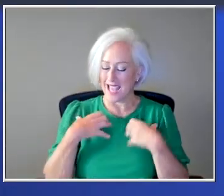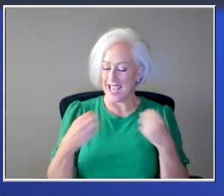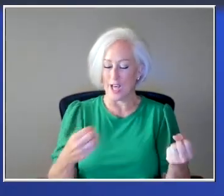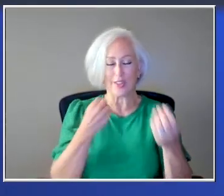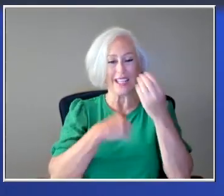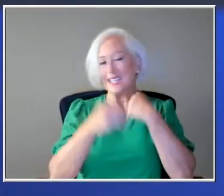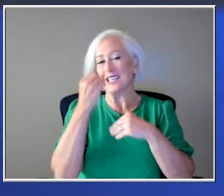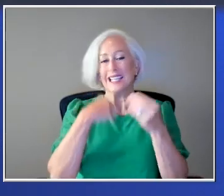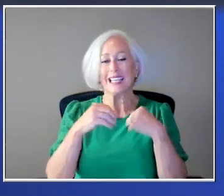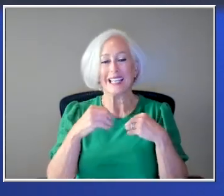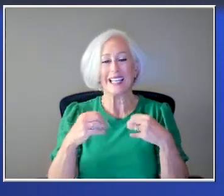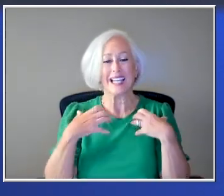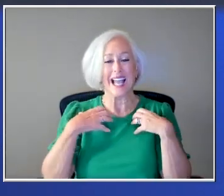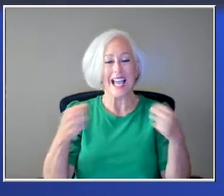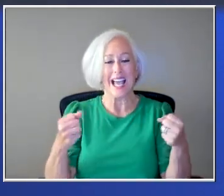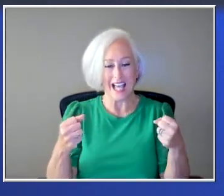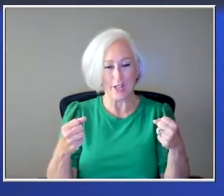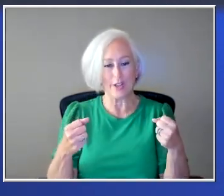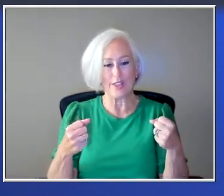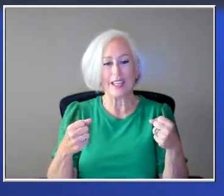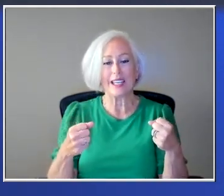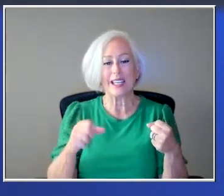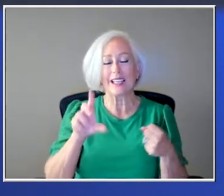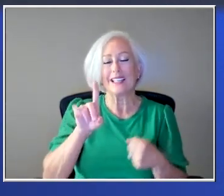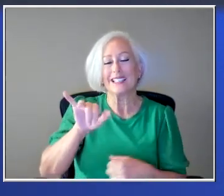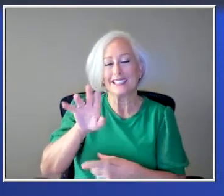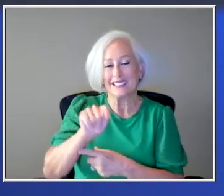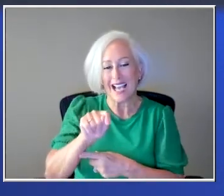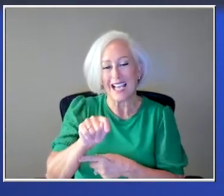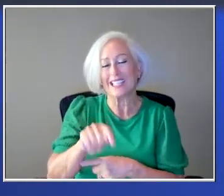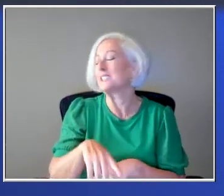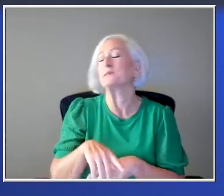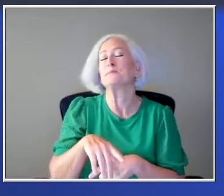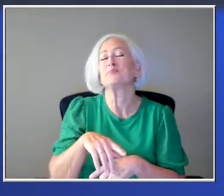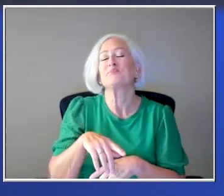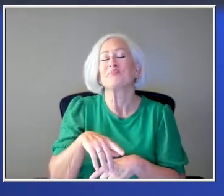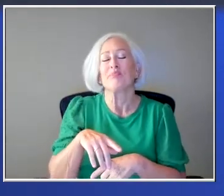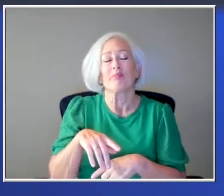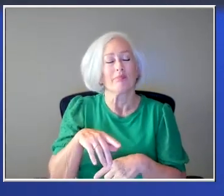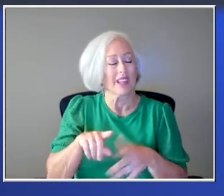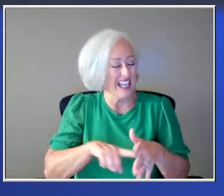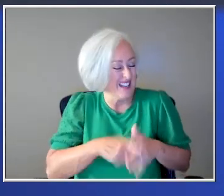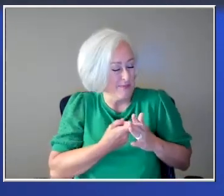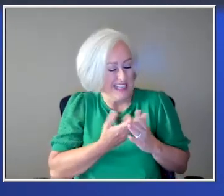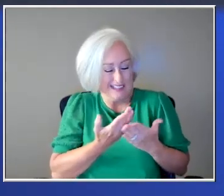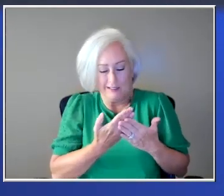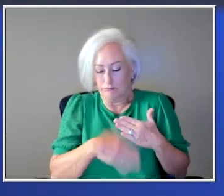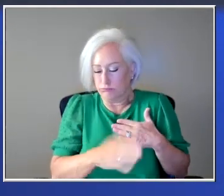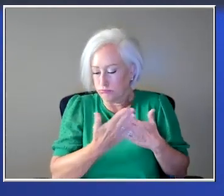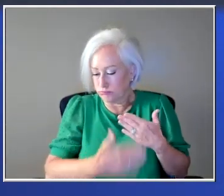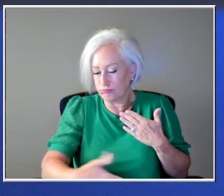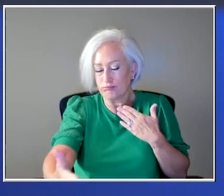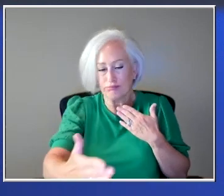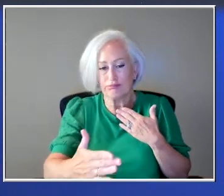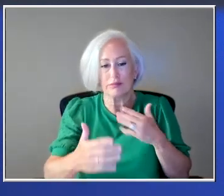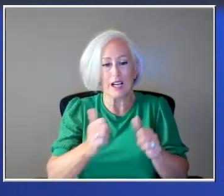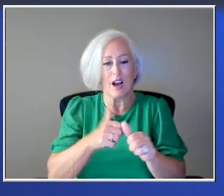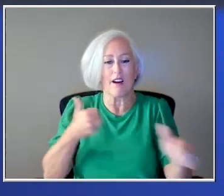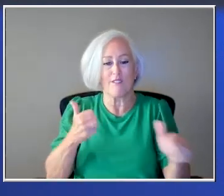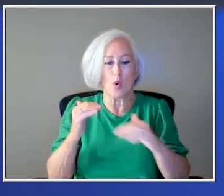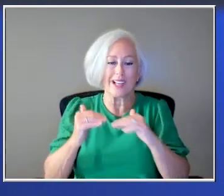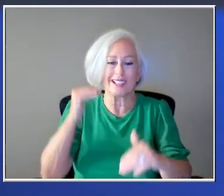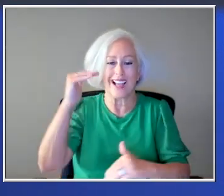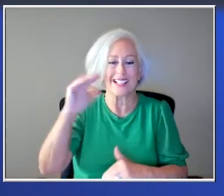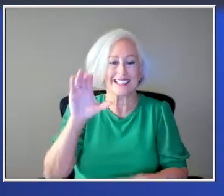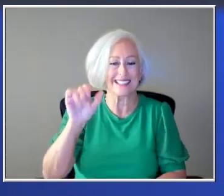healthy diet, excuse me, healthy foods right from the beginning, avoiding excess calories, good exercise regimen. We say the